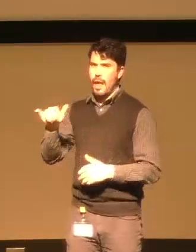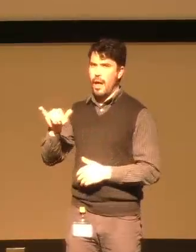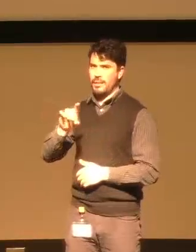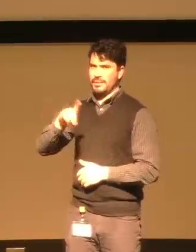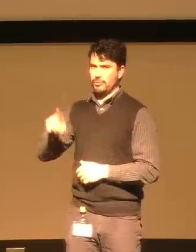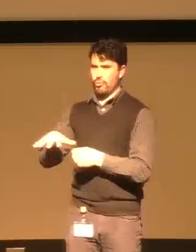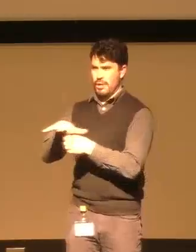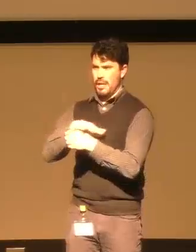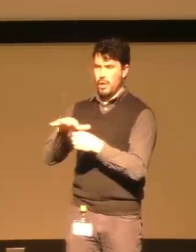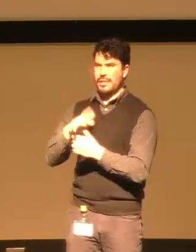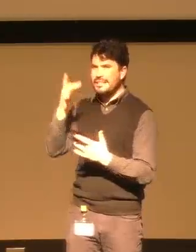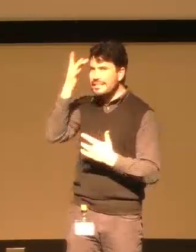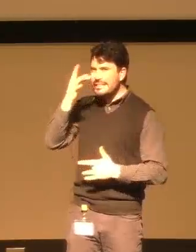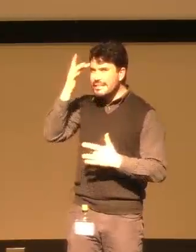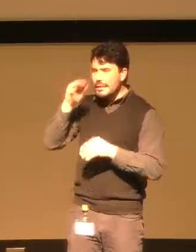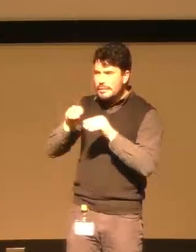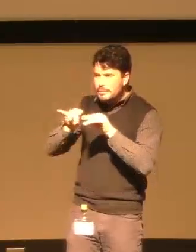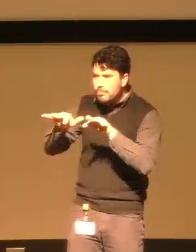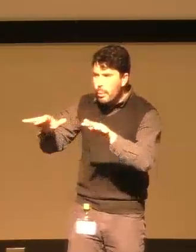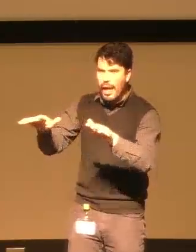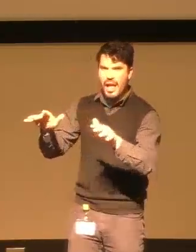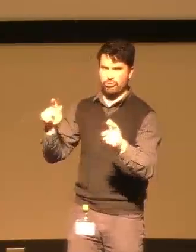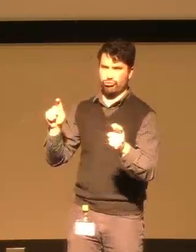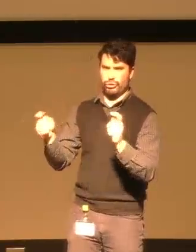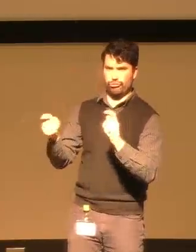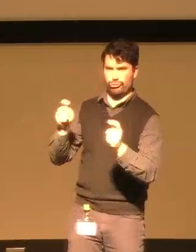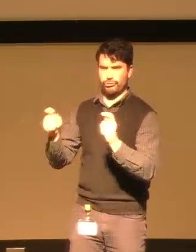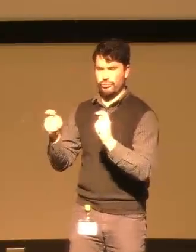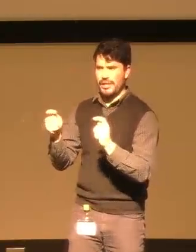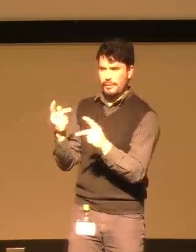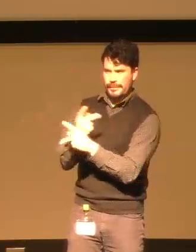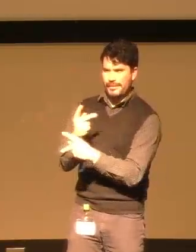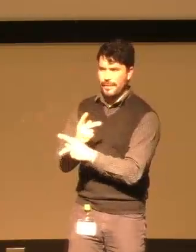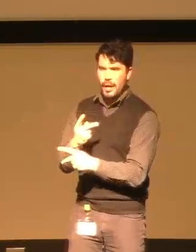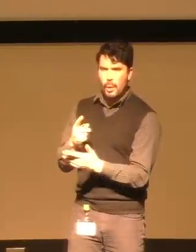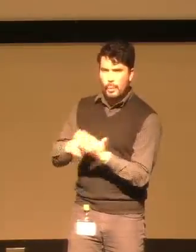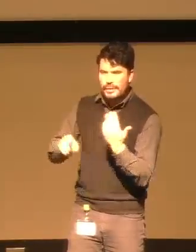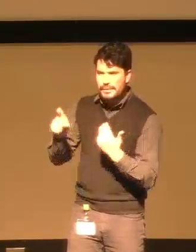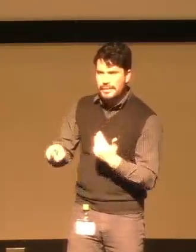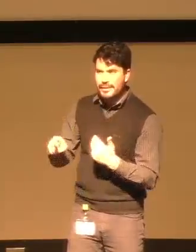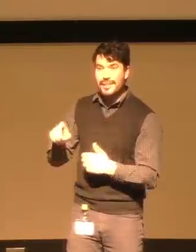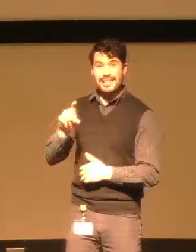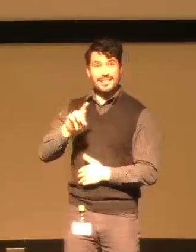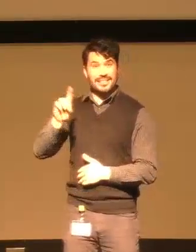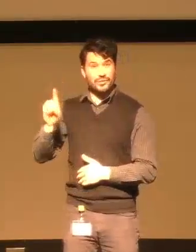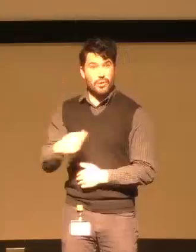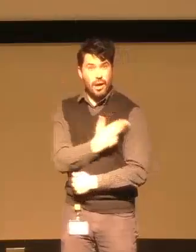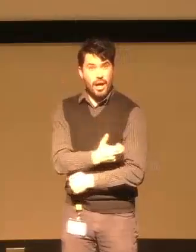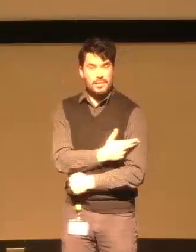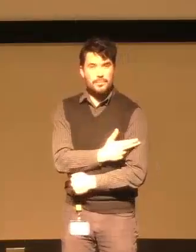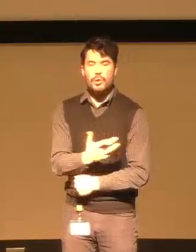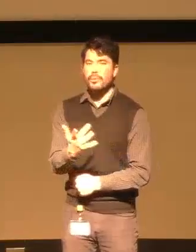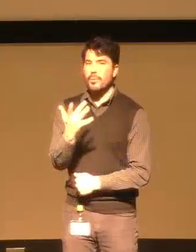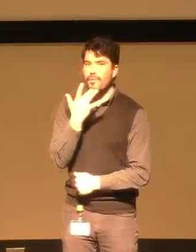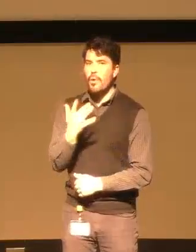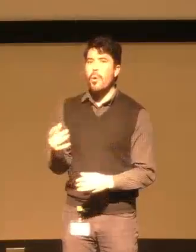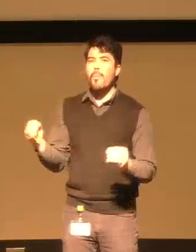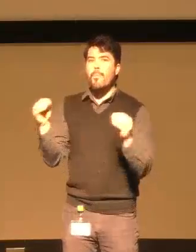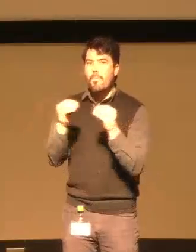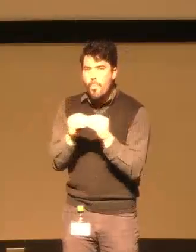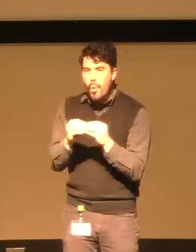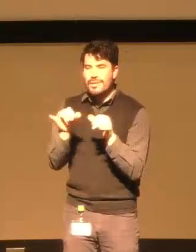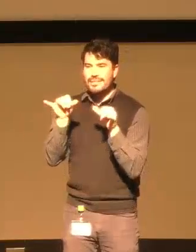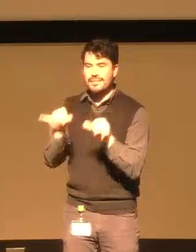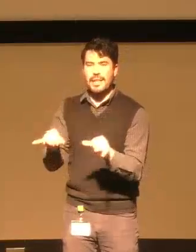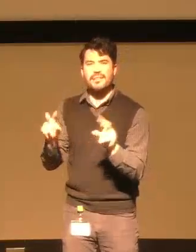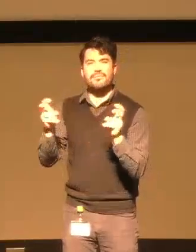Detroit area. So in our discussions with the Detroit hospitals, what they're seeing a need for is longer stays in general care, patients that